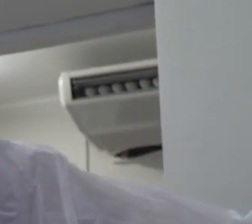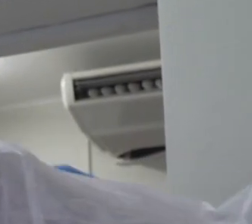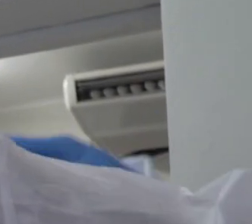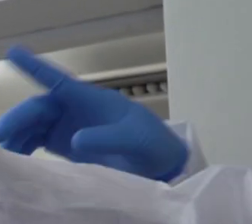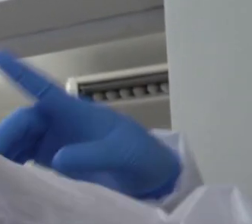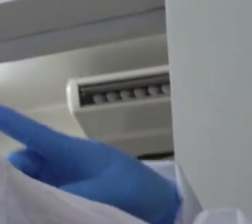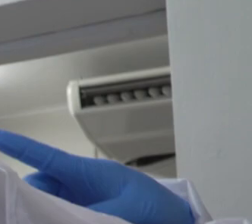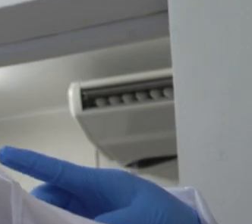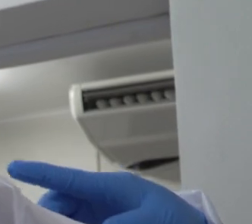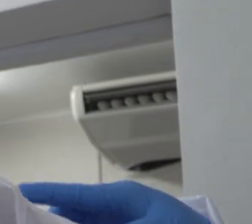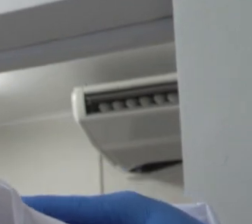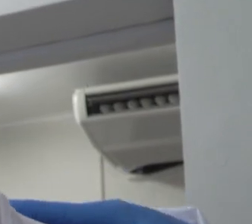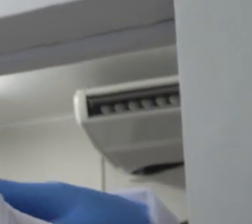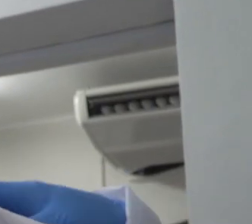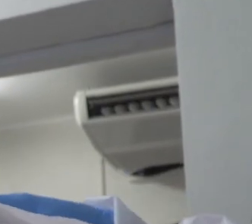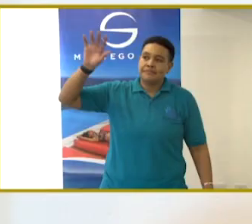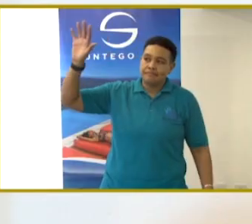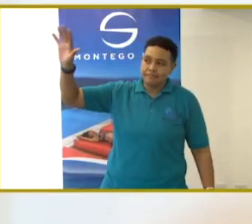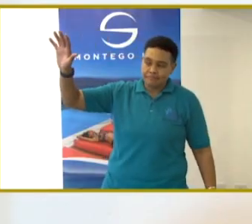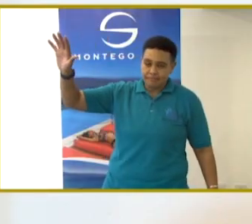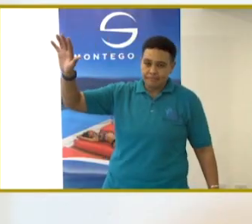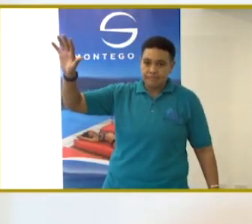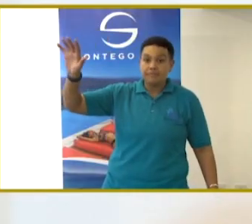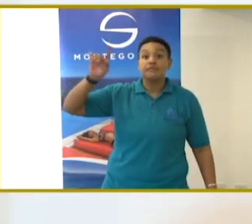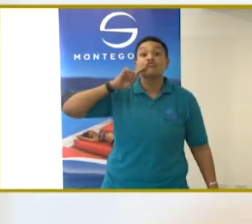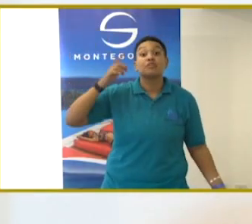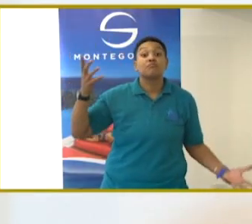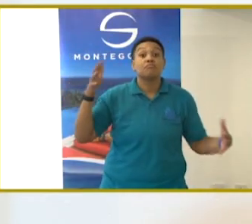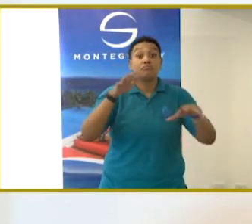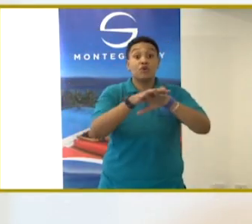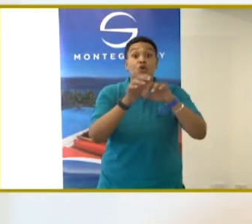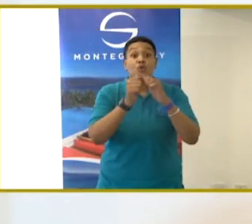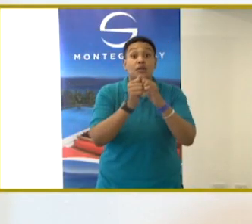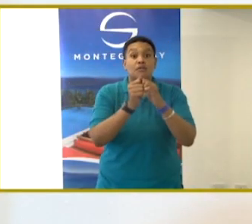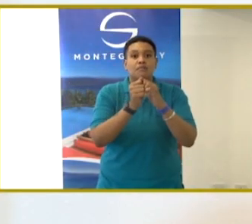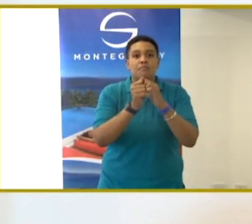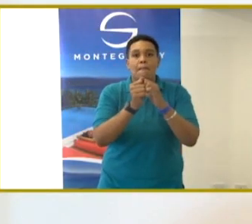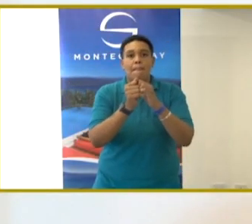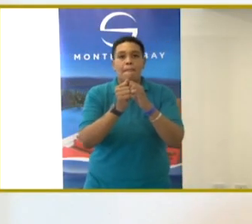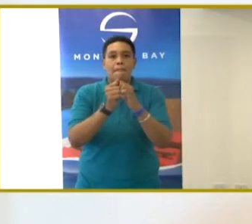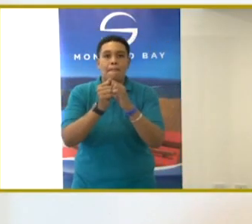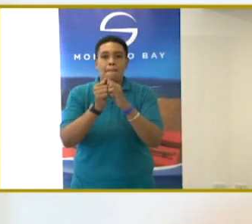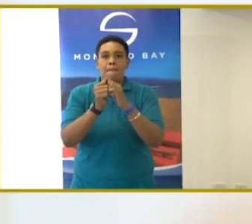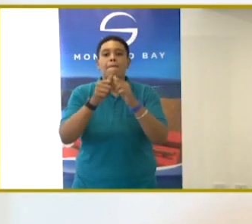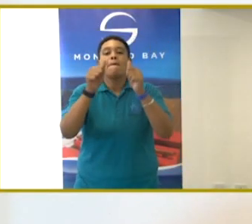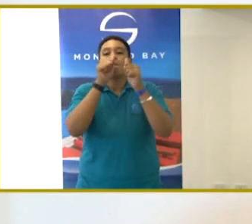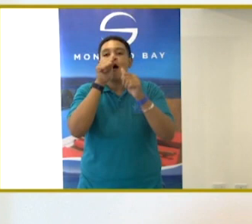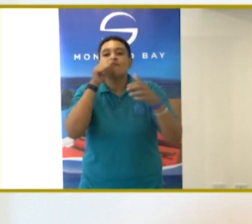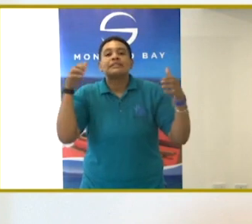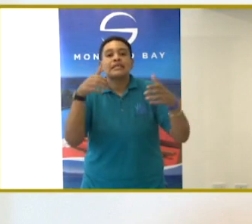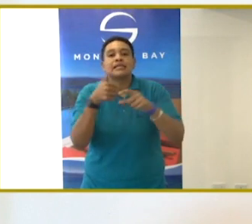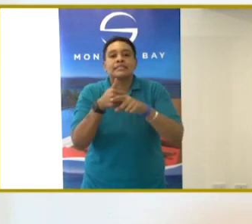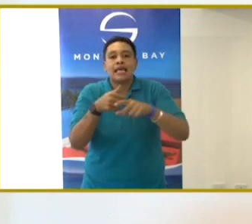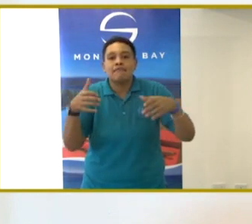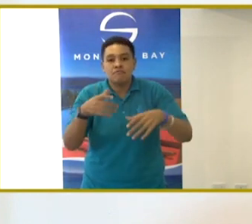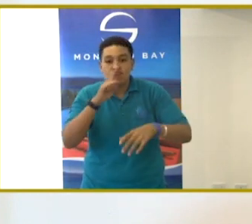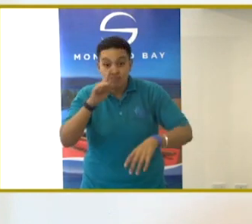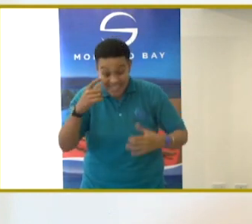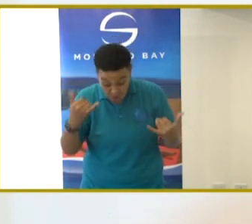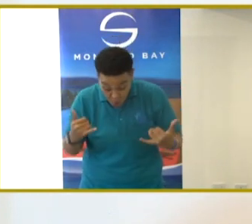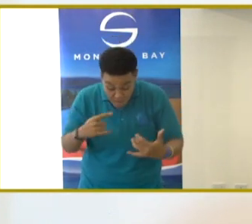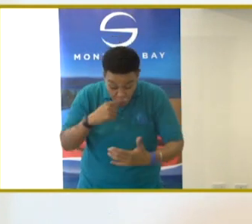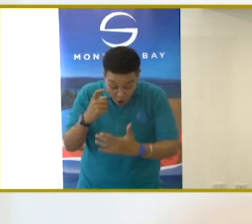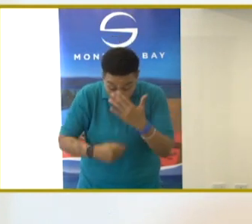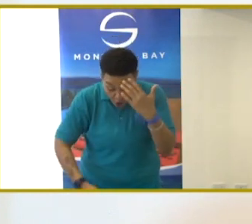has a quicker turnaround time for results. Combined, private sector entities are now able, for a cost